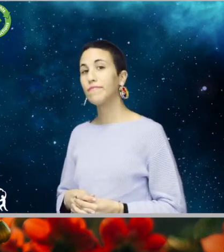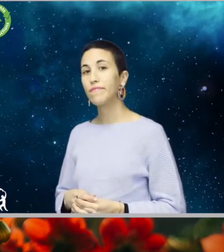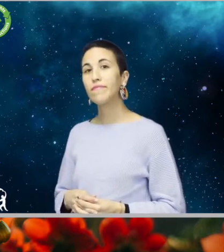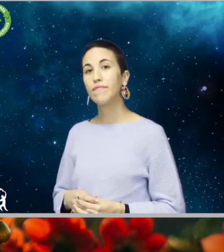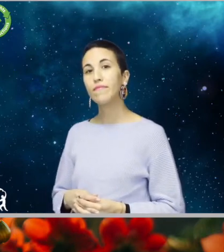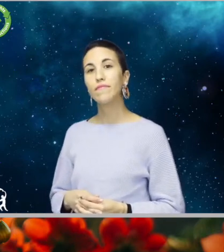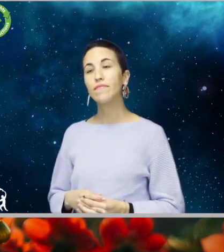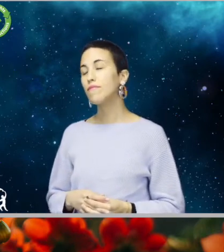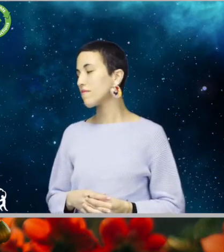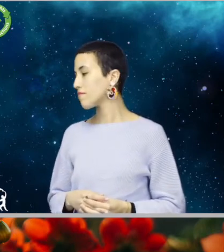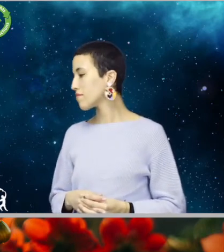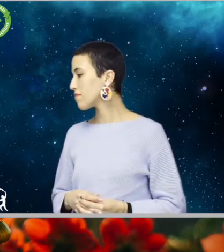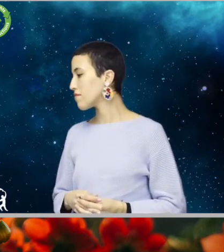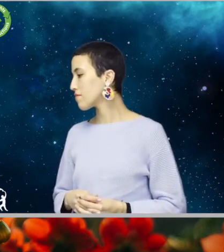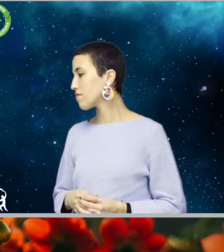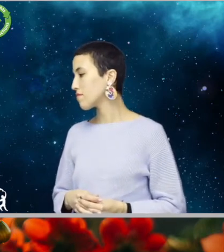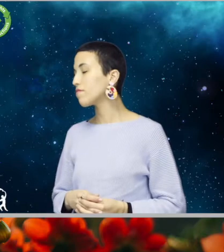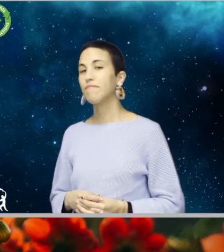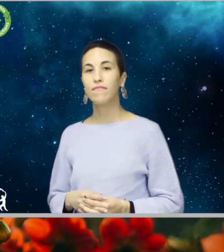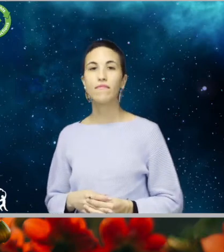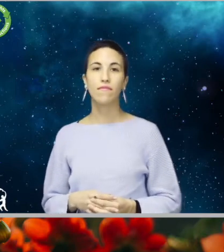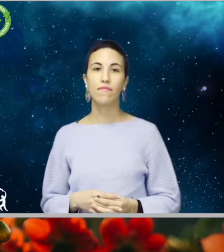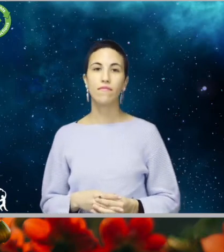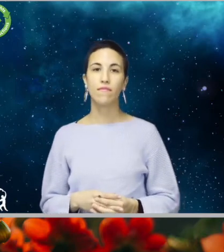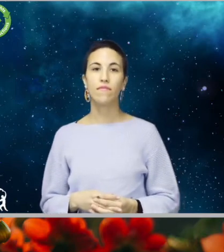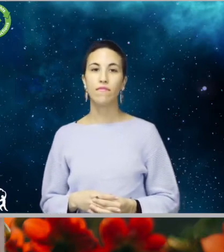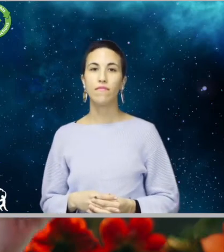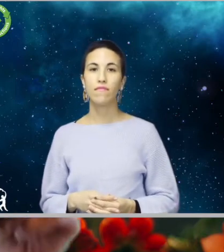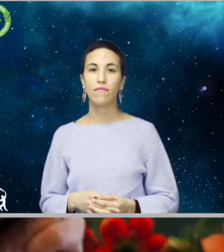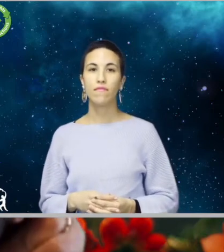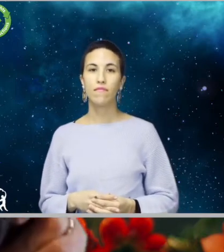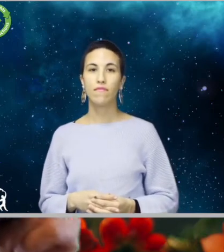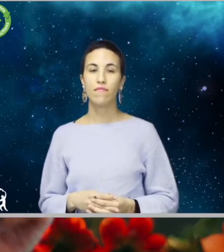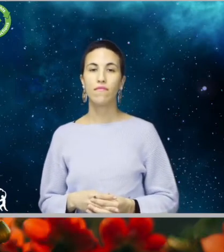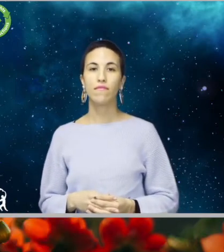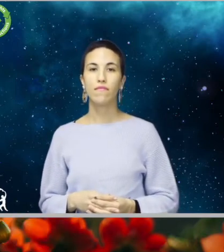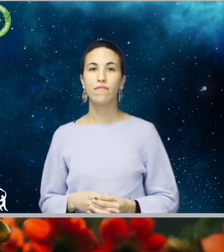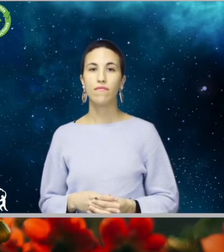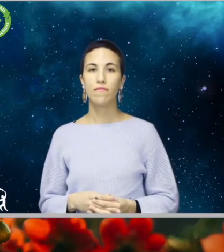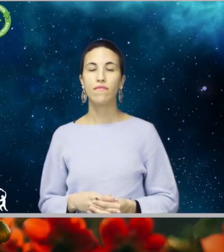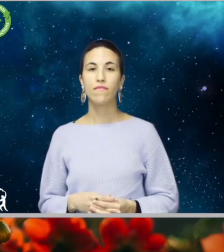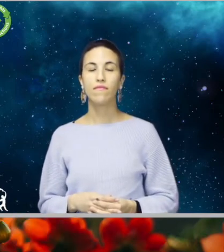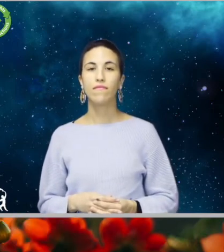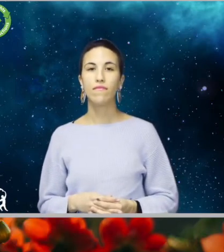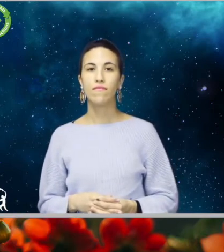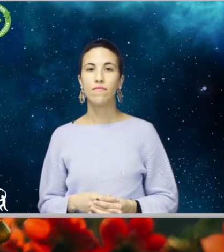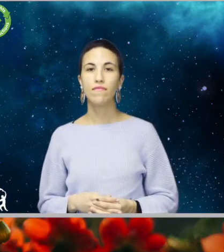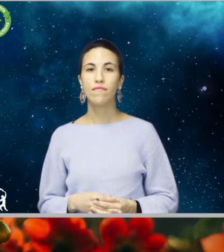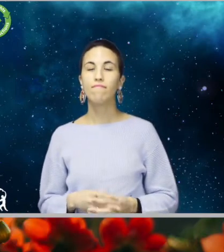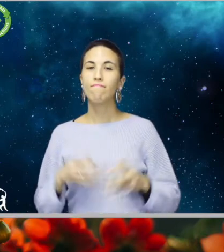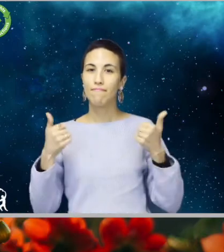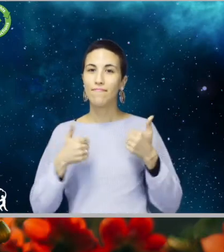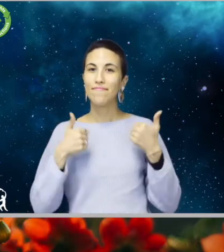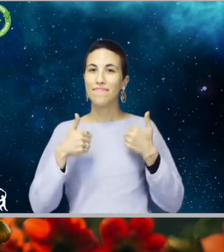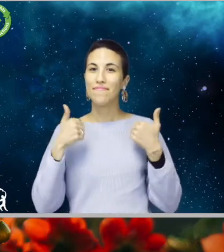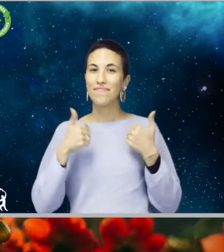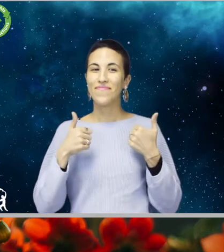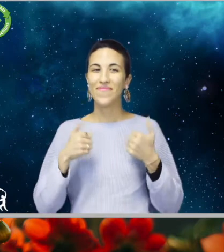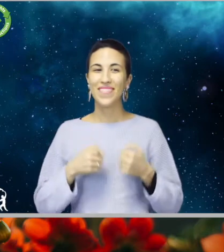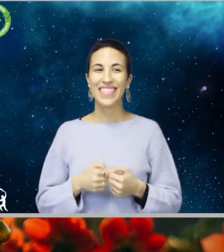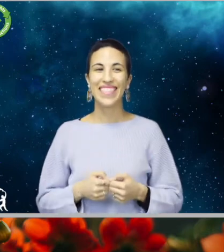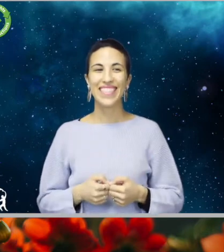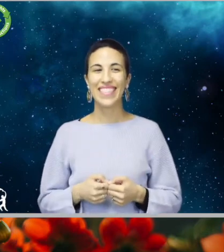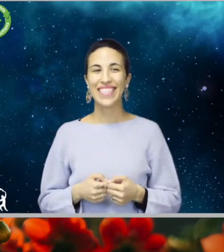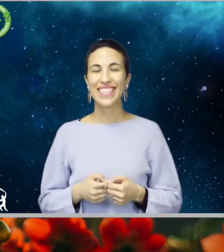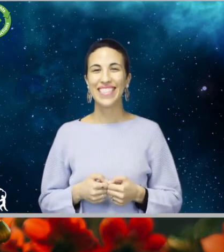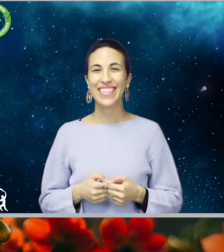it's showing humility. It's showing that you're considering someone else's health before yours. Okay? So please wear the